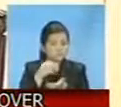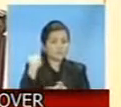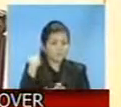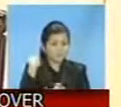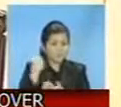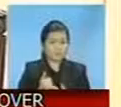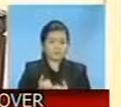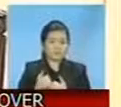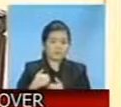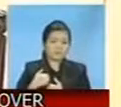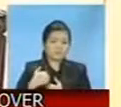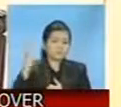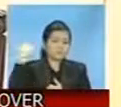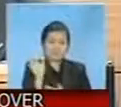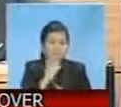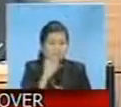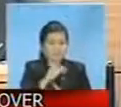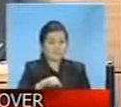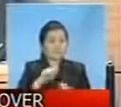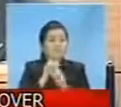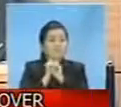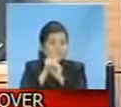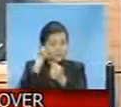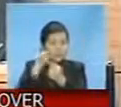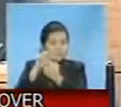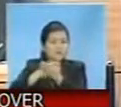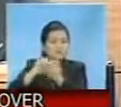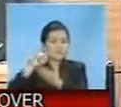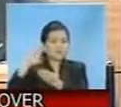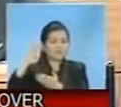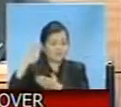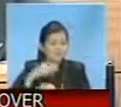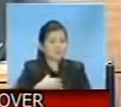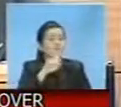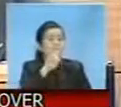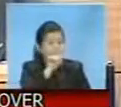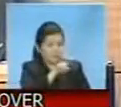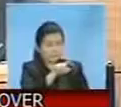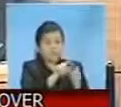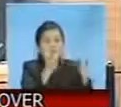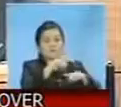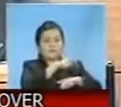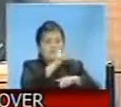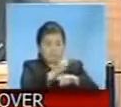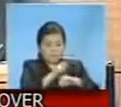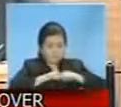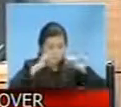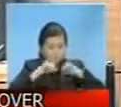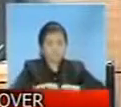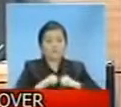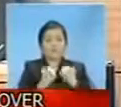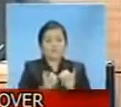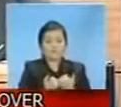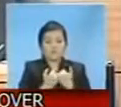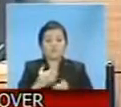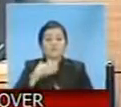is necessary to end the current political conflicts which have destabilized the economy, society and national security